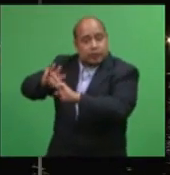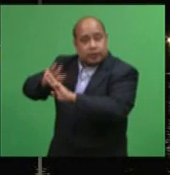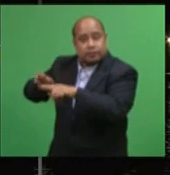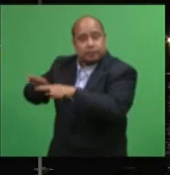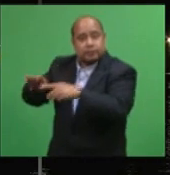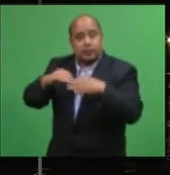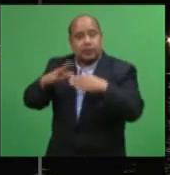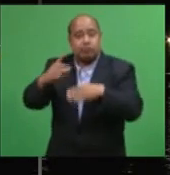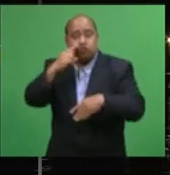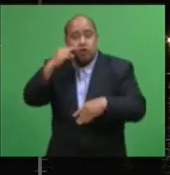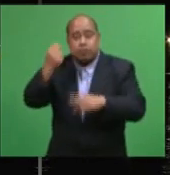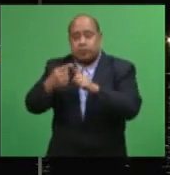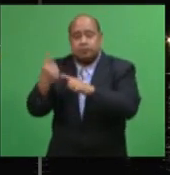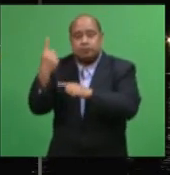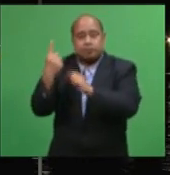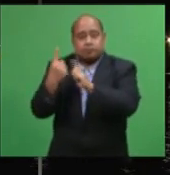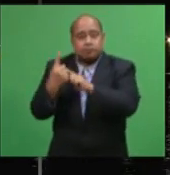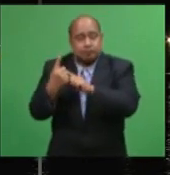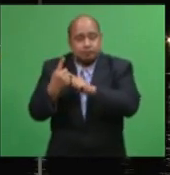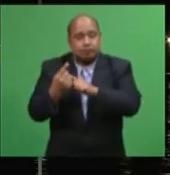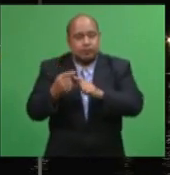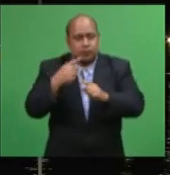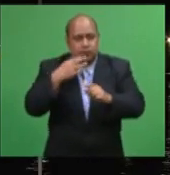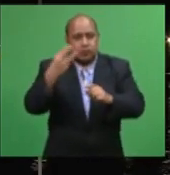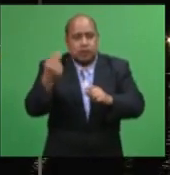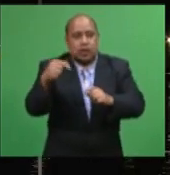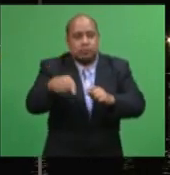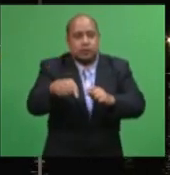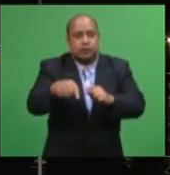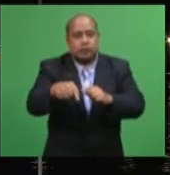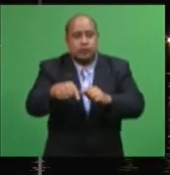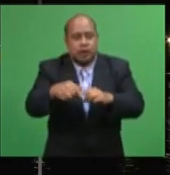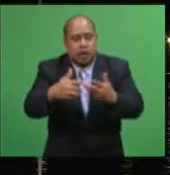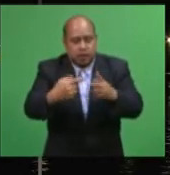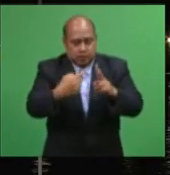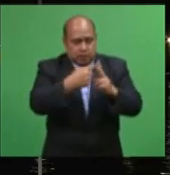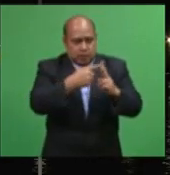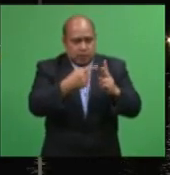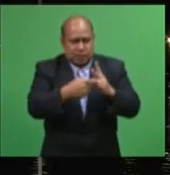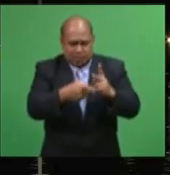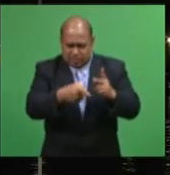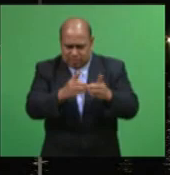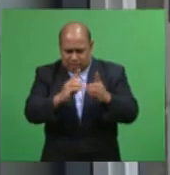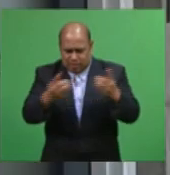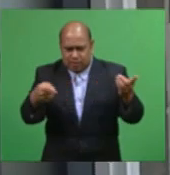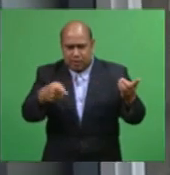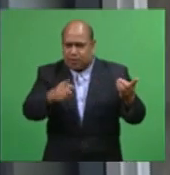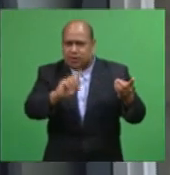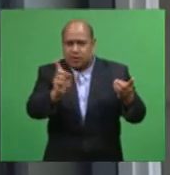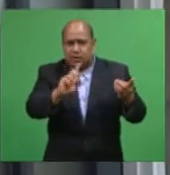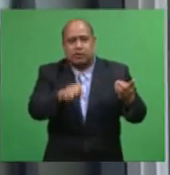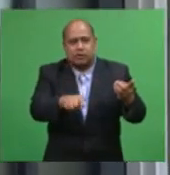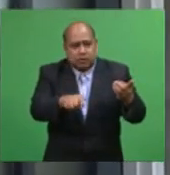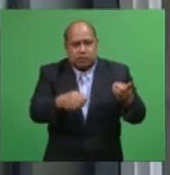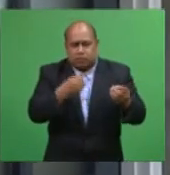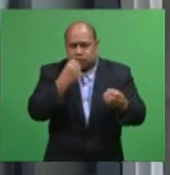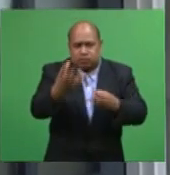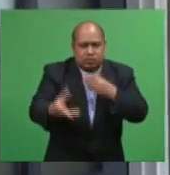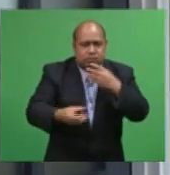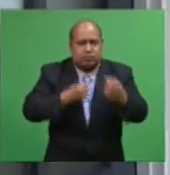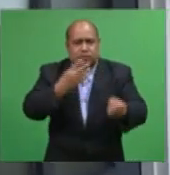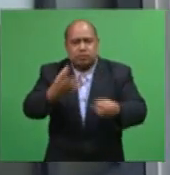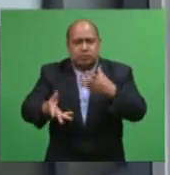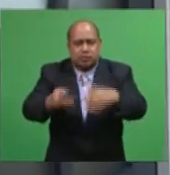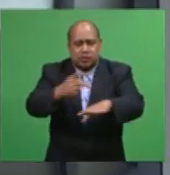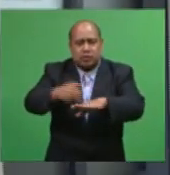that certain SODELPA MPs are ethno-nationalists, despite their outbursts in Parliament. FBC News asked Rambuka whether